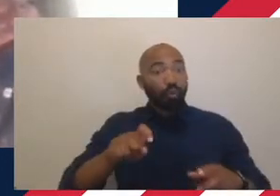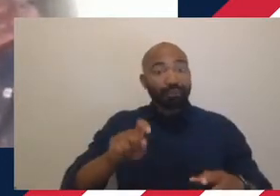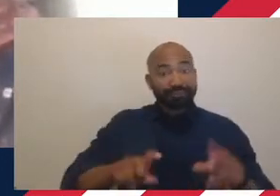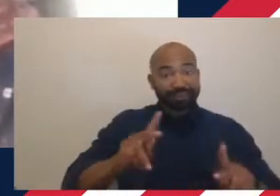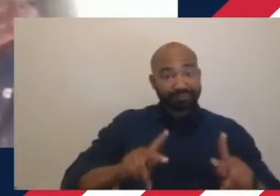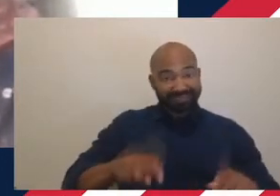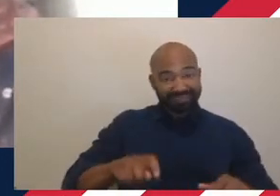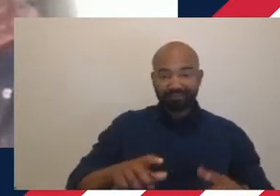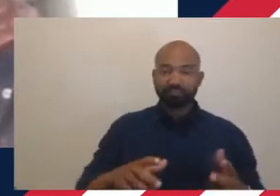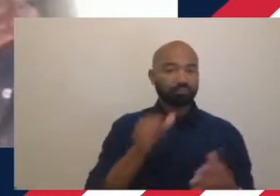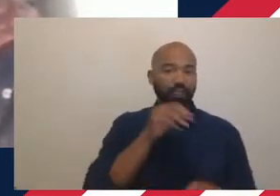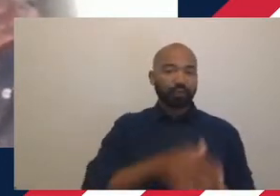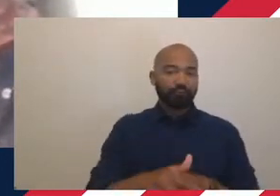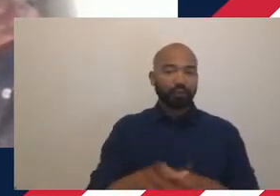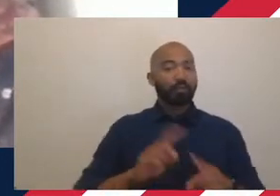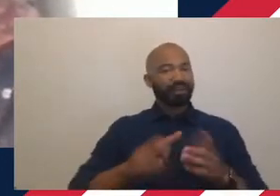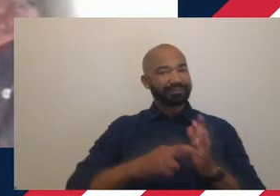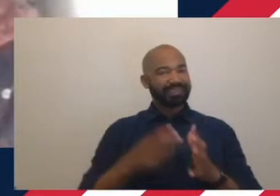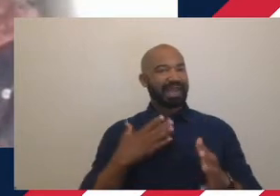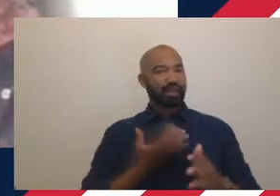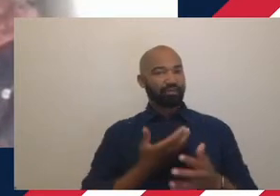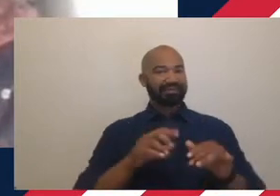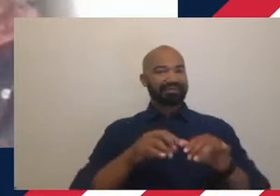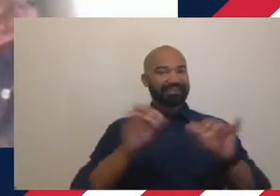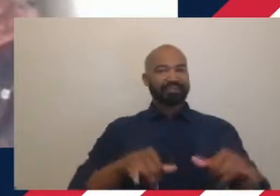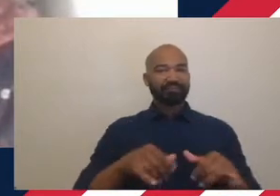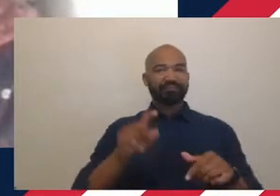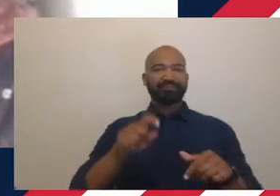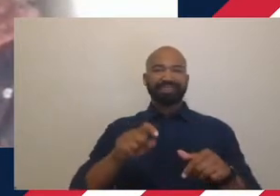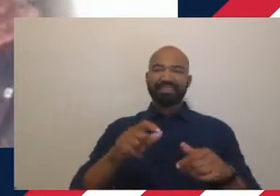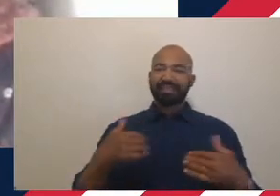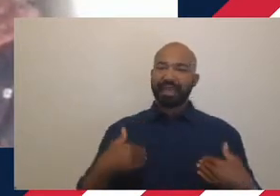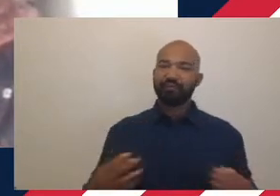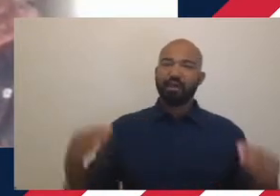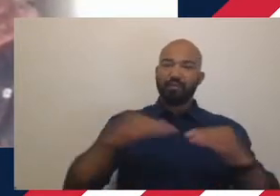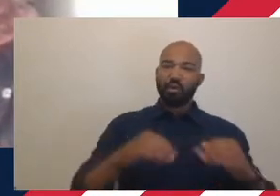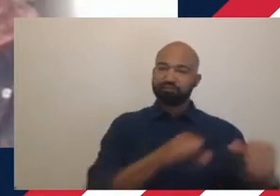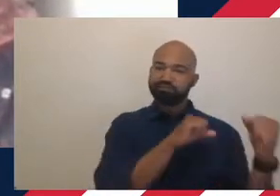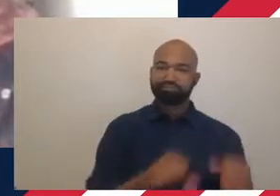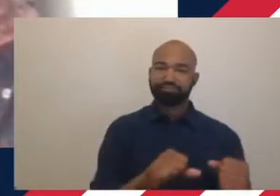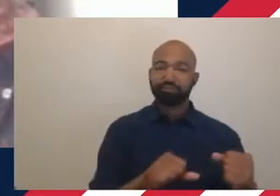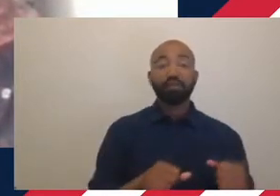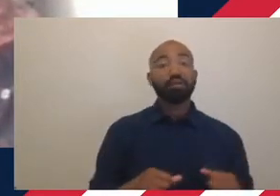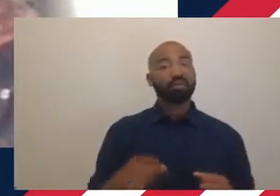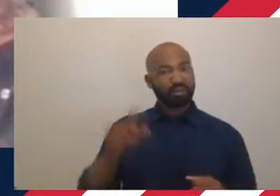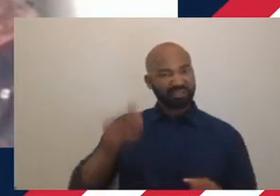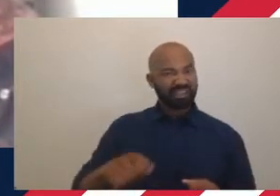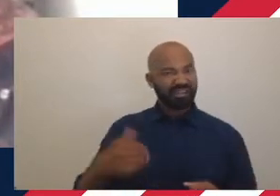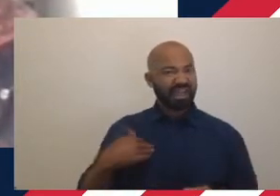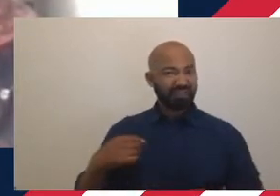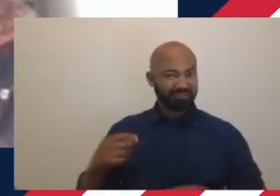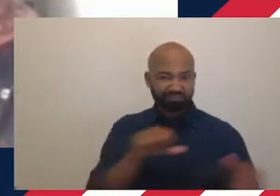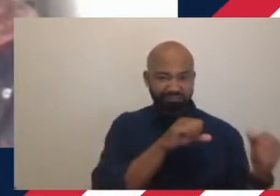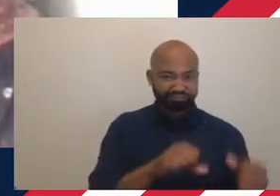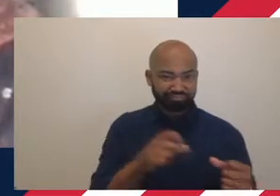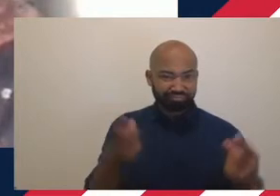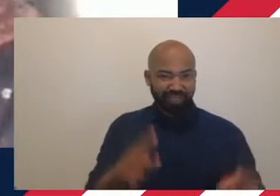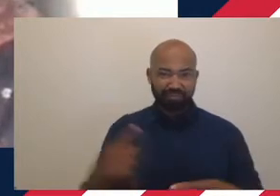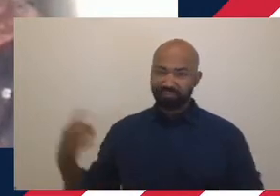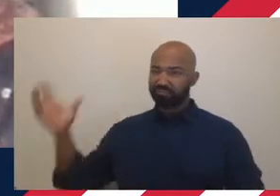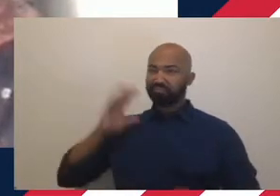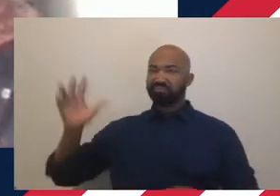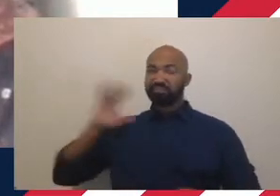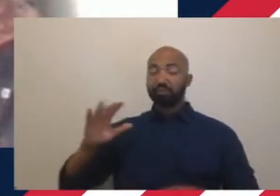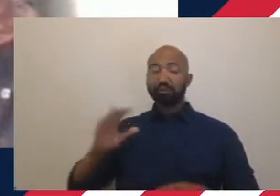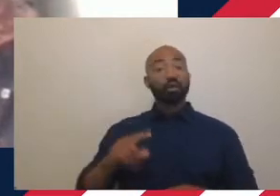that we needed a stronger system have been present for a long time. We needed to be prepared for mass unemployment, for the loss